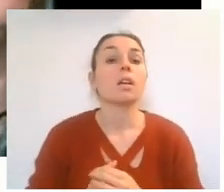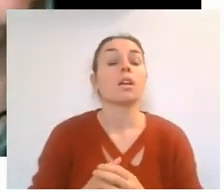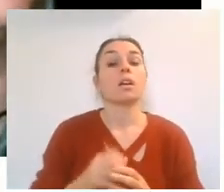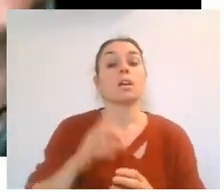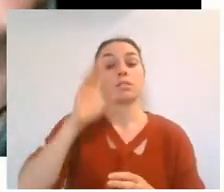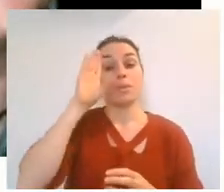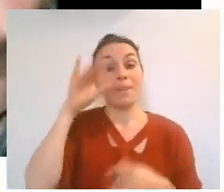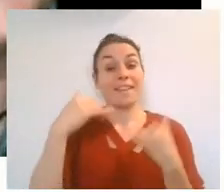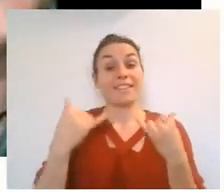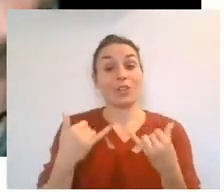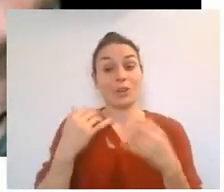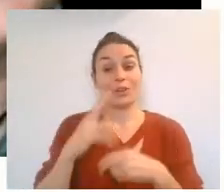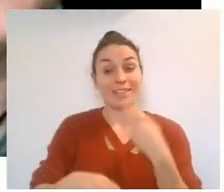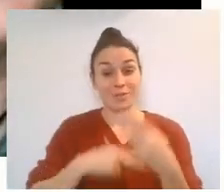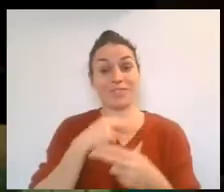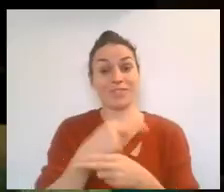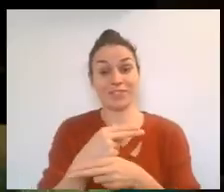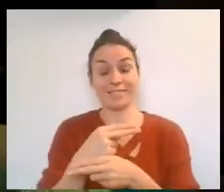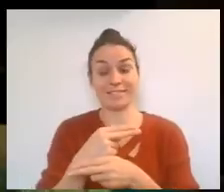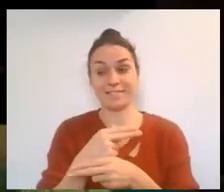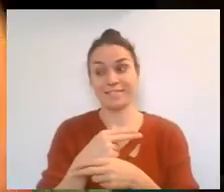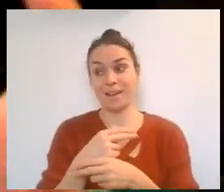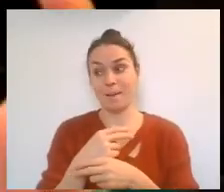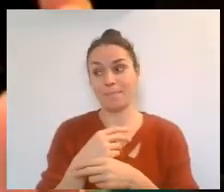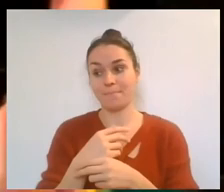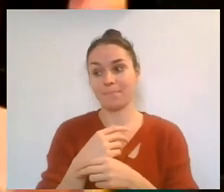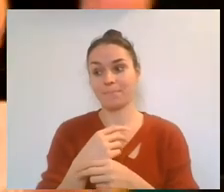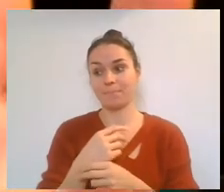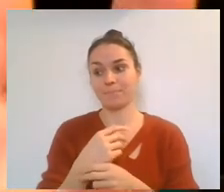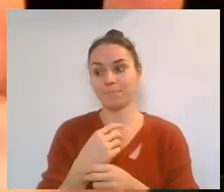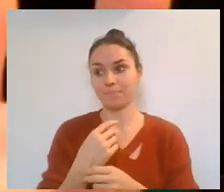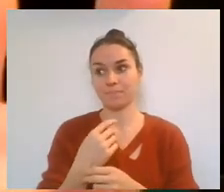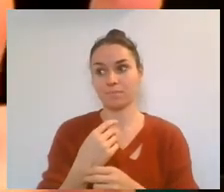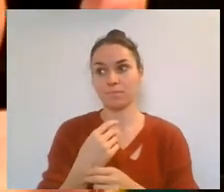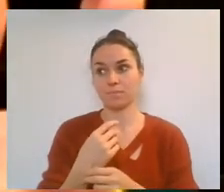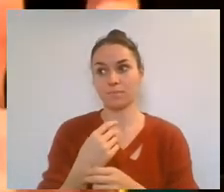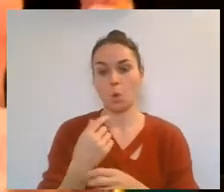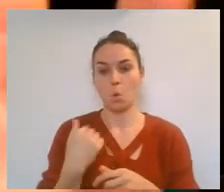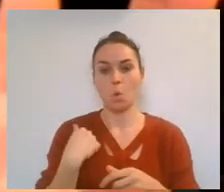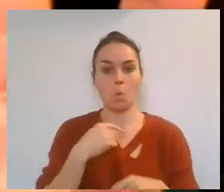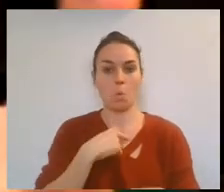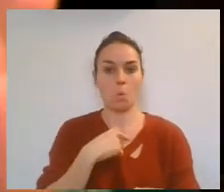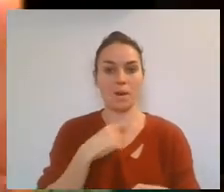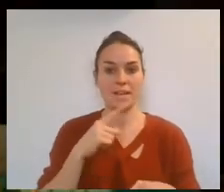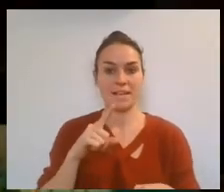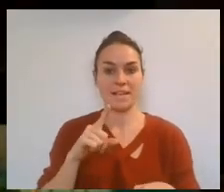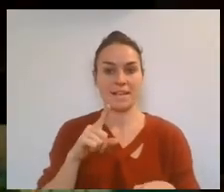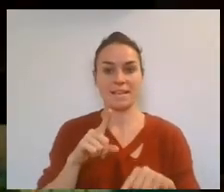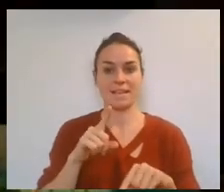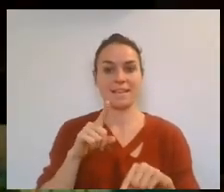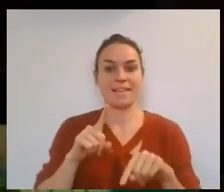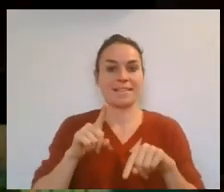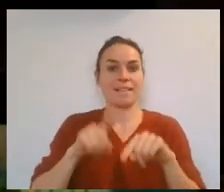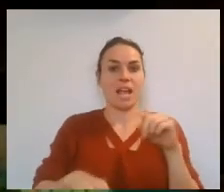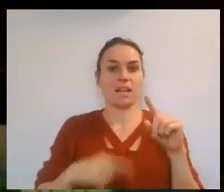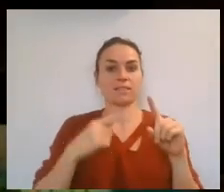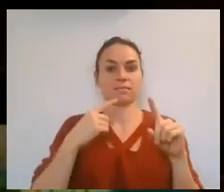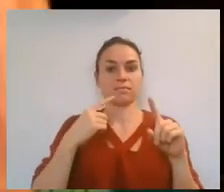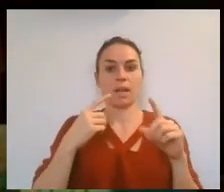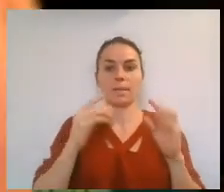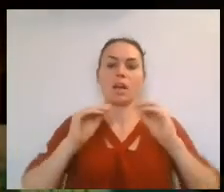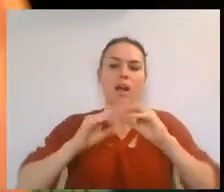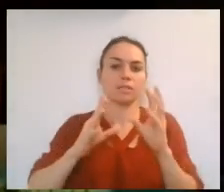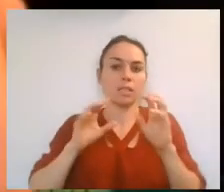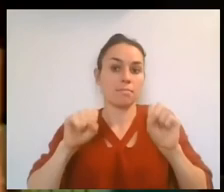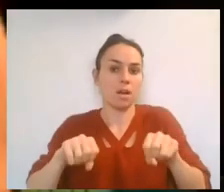universe now that we can't outlaw the fact that there may be other universes. So the current